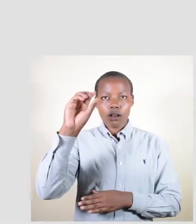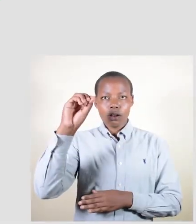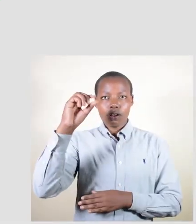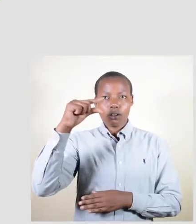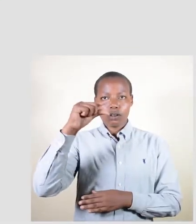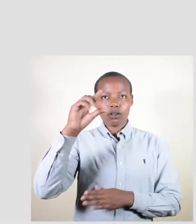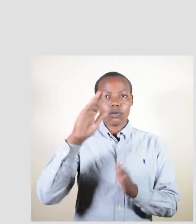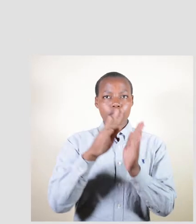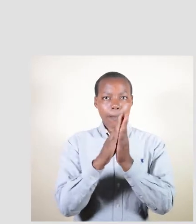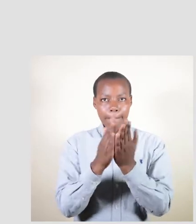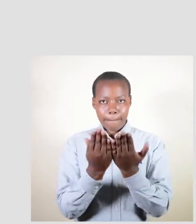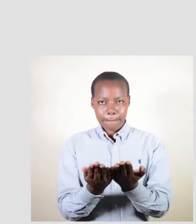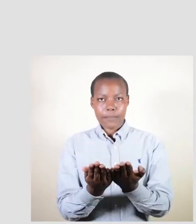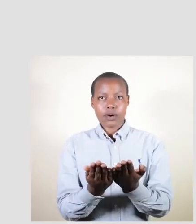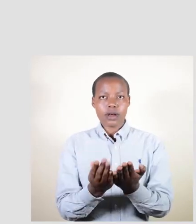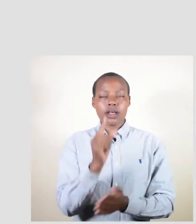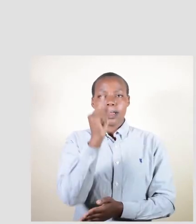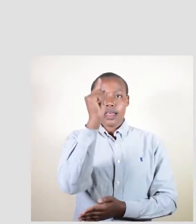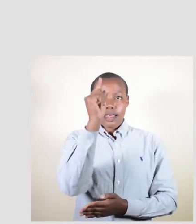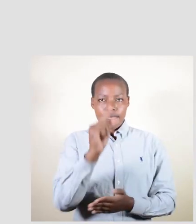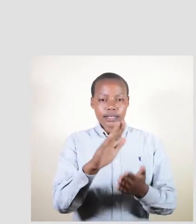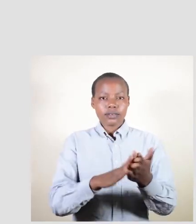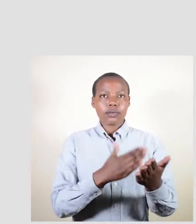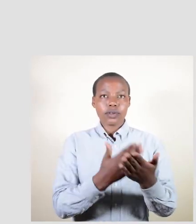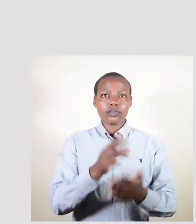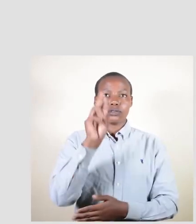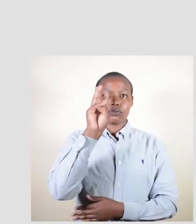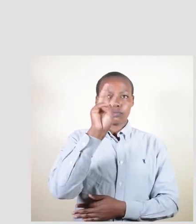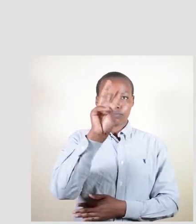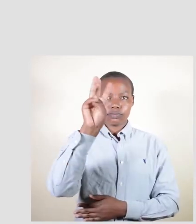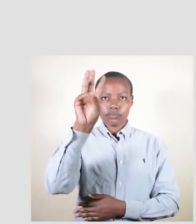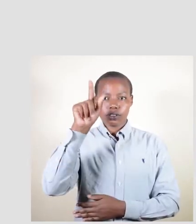duplicate logbook. The customer makes an application on